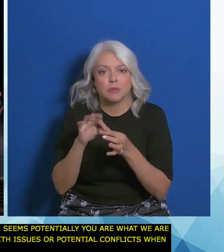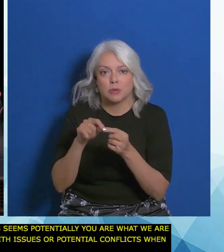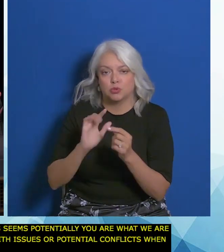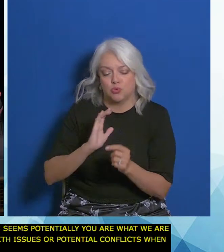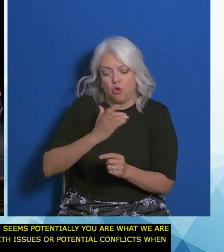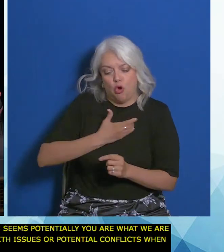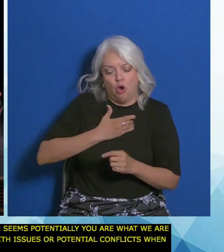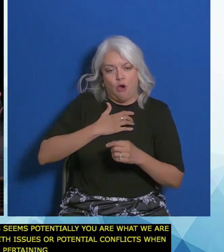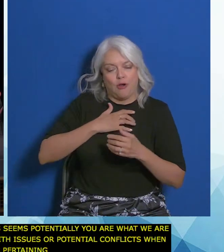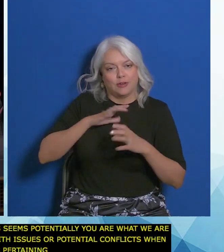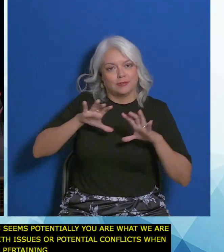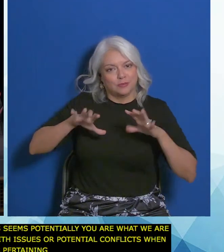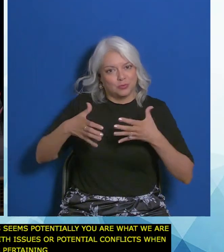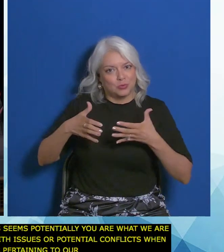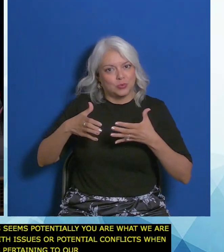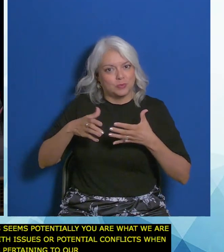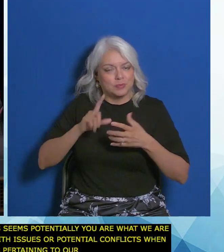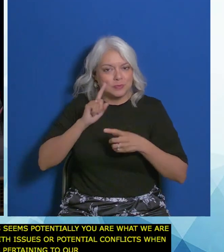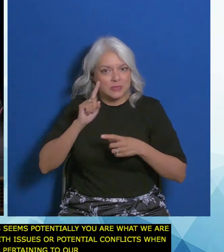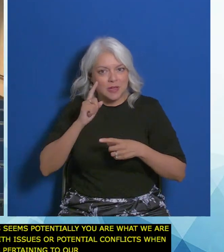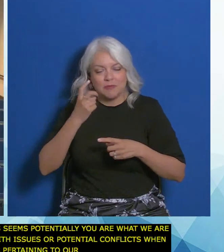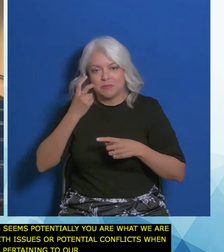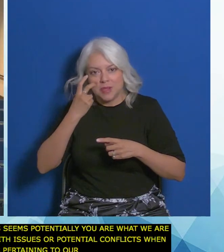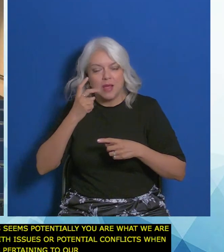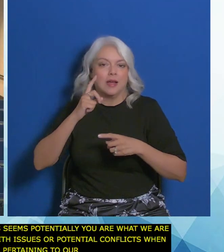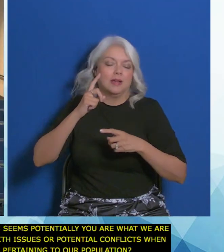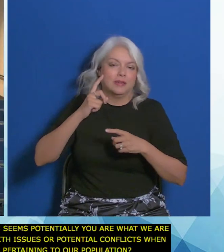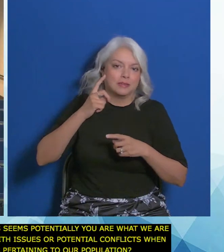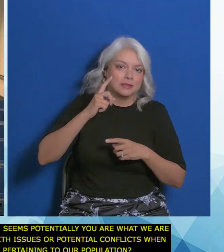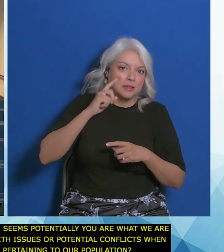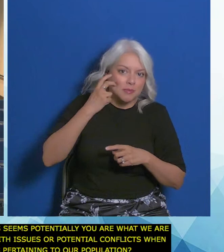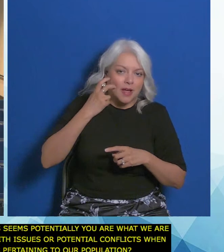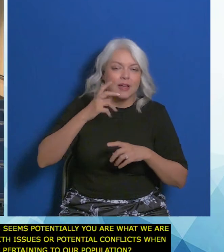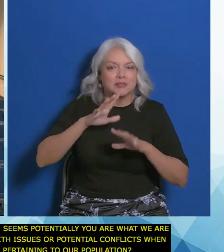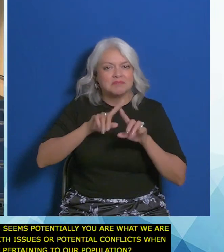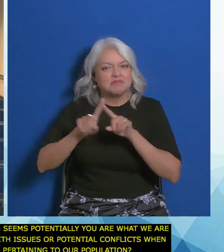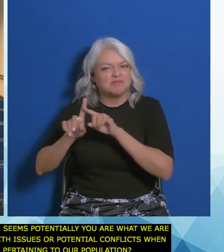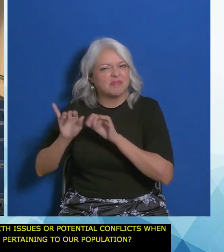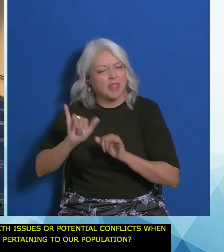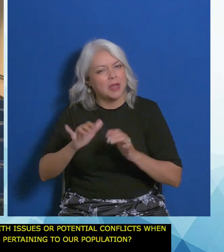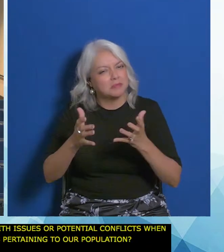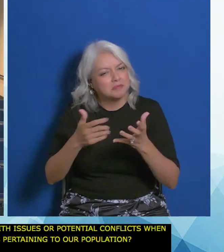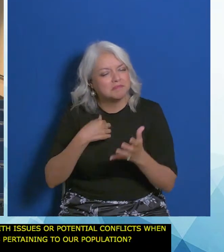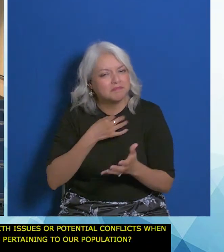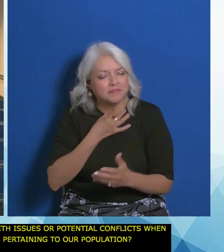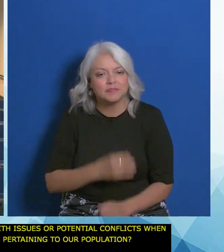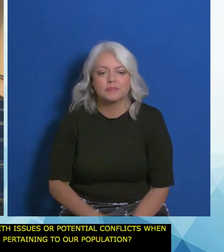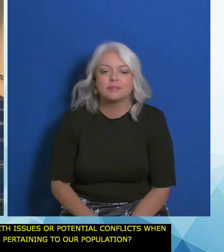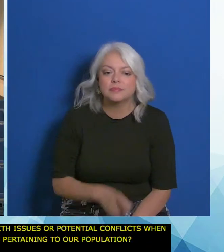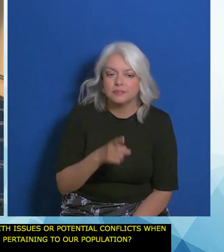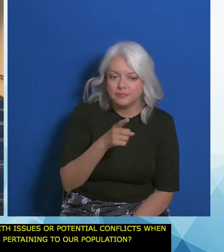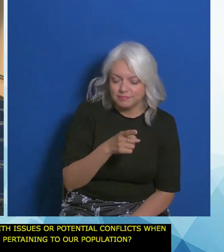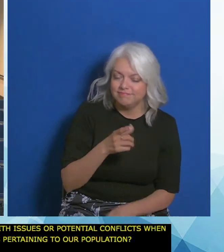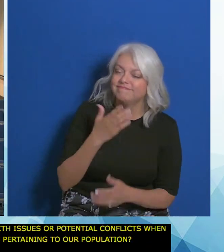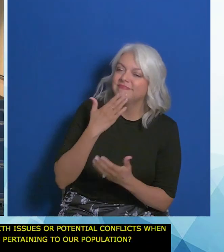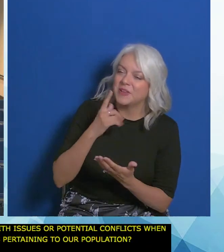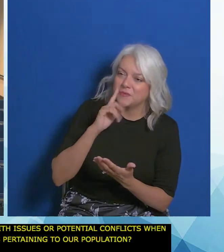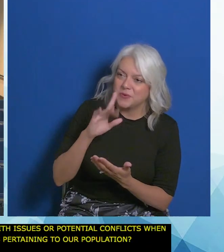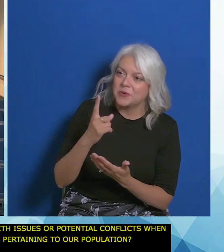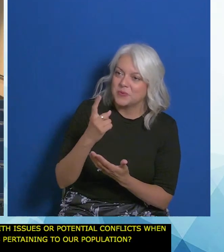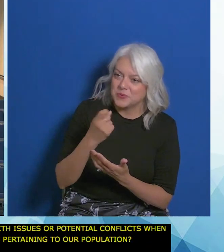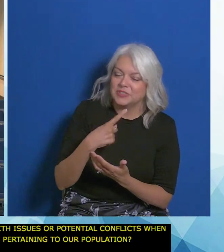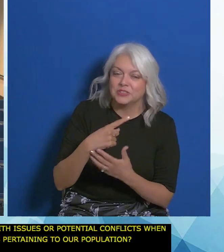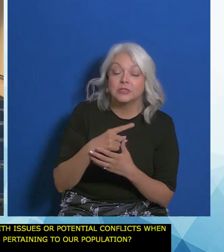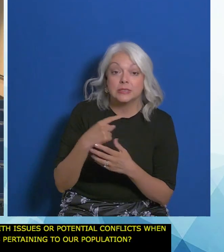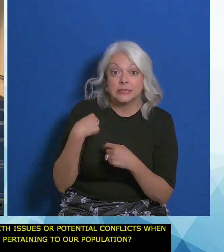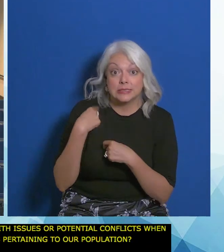our population? So, and thank you for that question. Since my